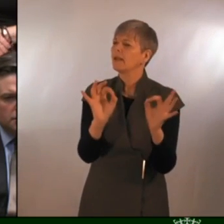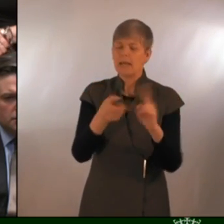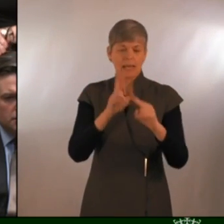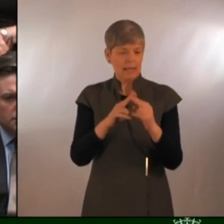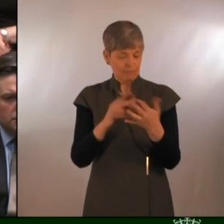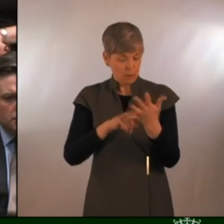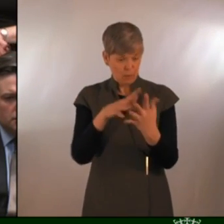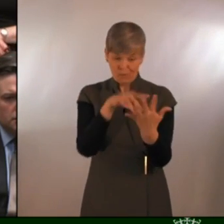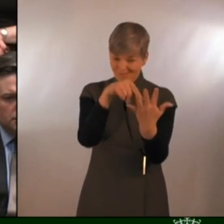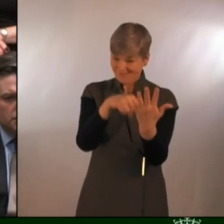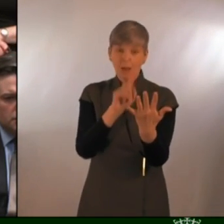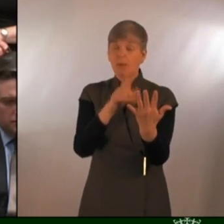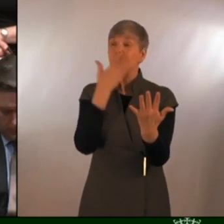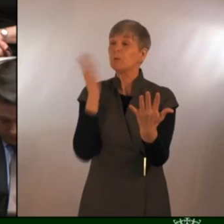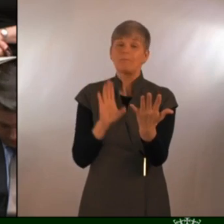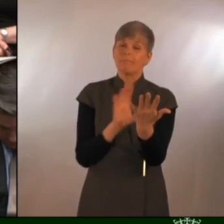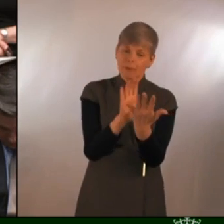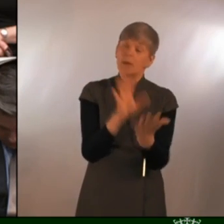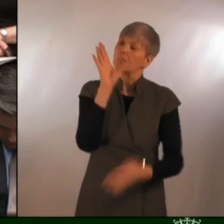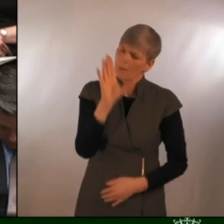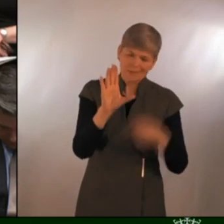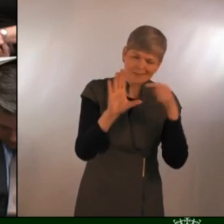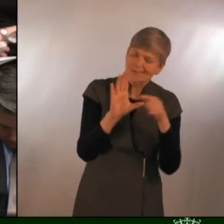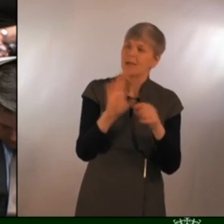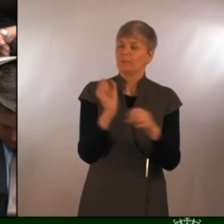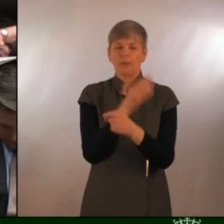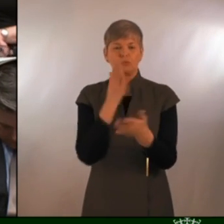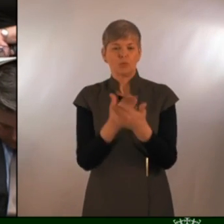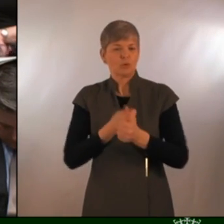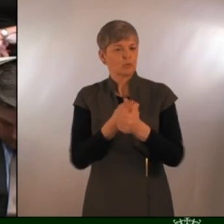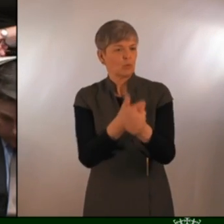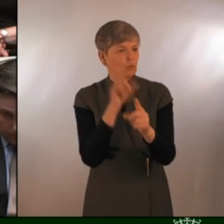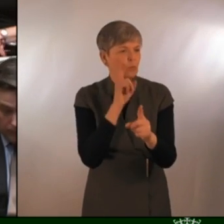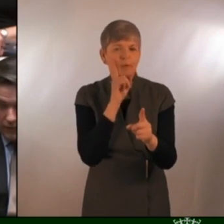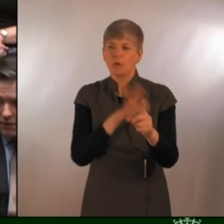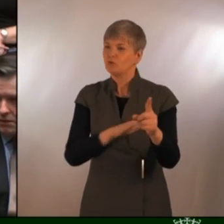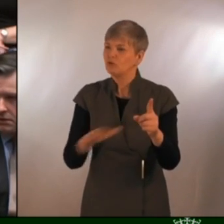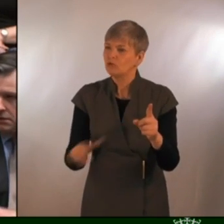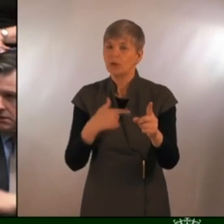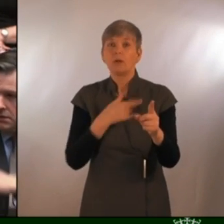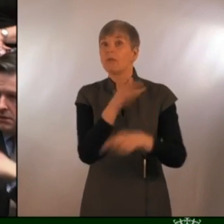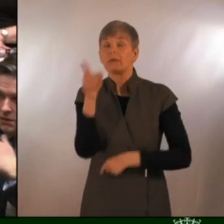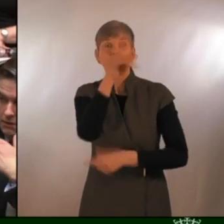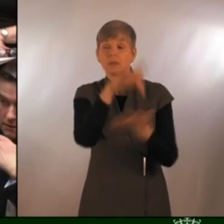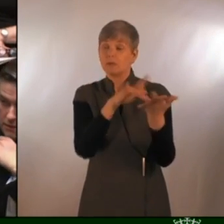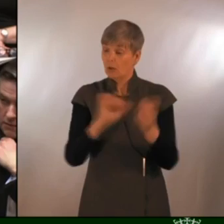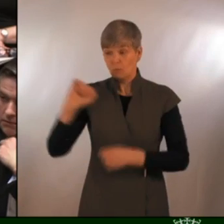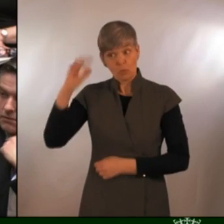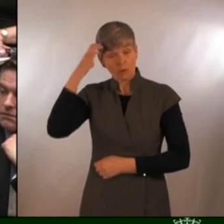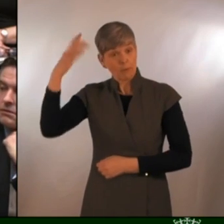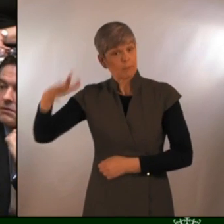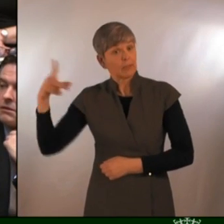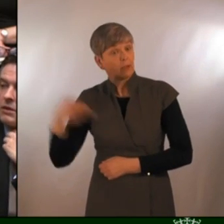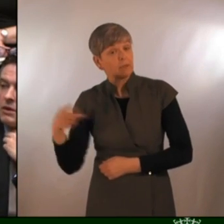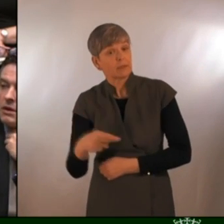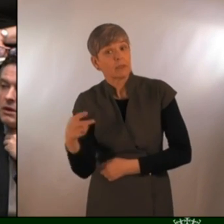of domestic violence get the support they need in the centres they need that are underfunded by his government. Mr. Speaker,